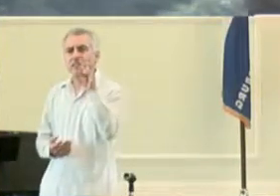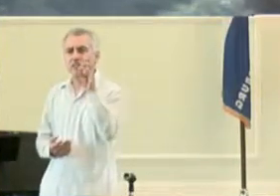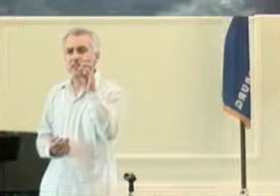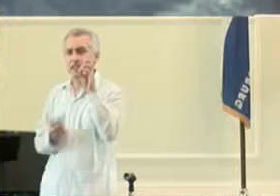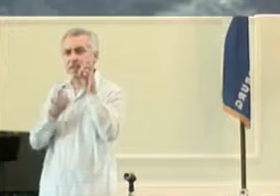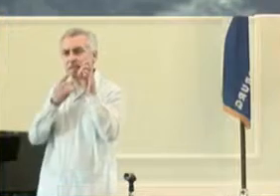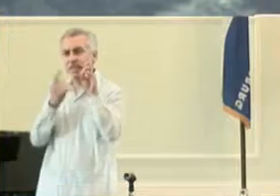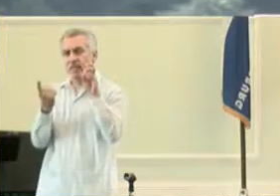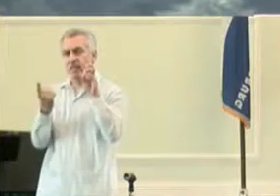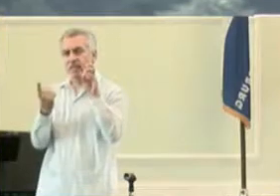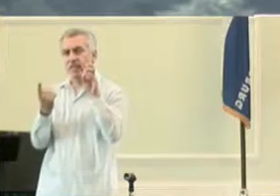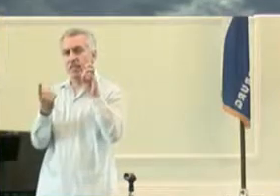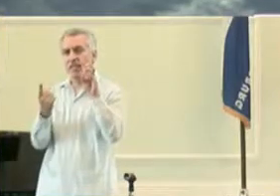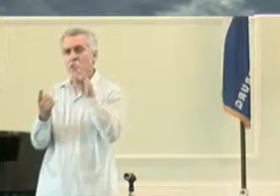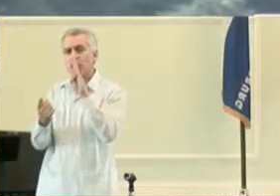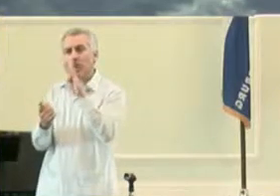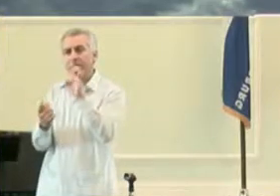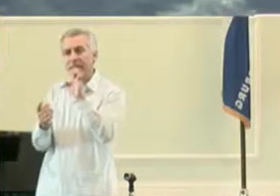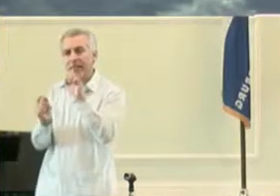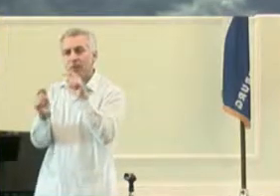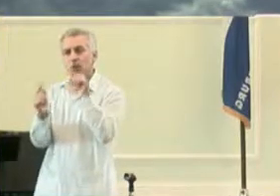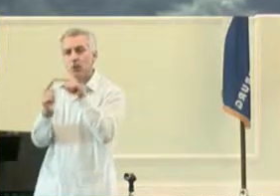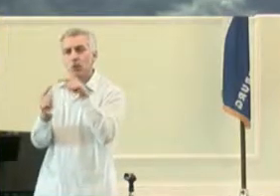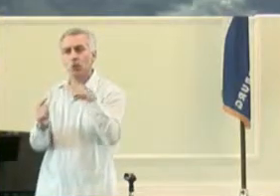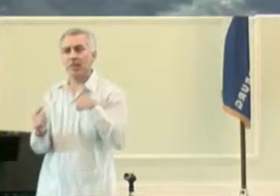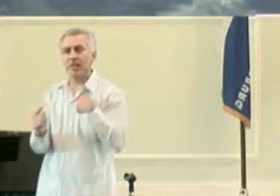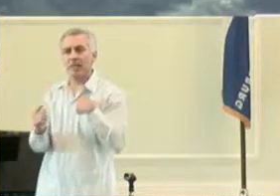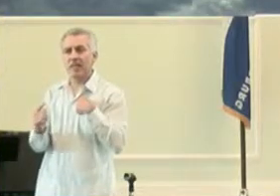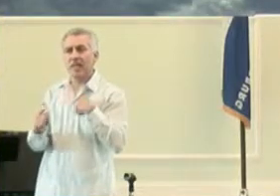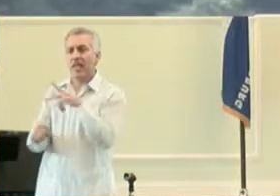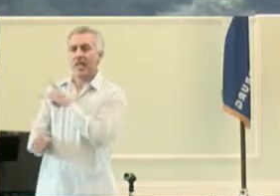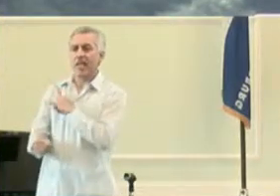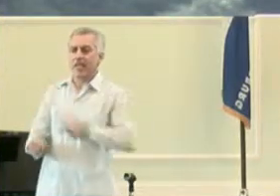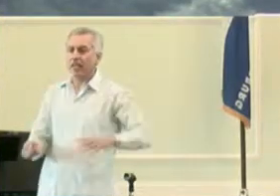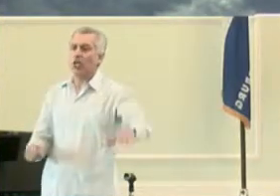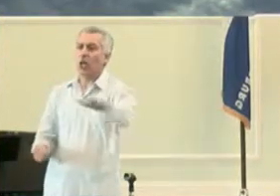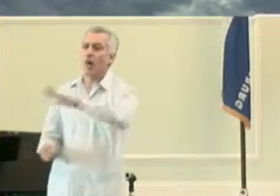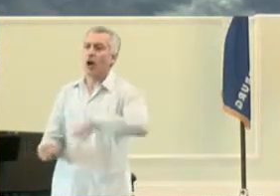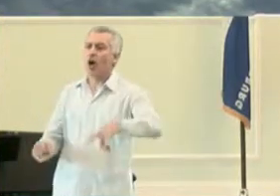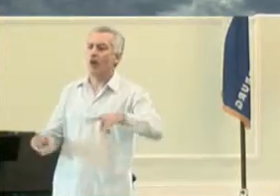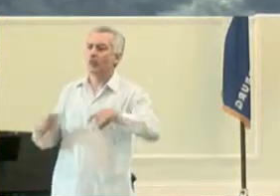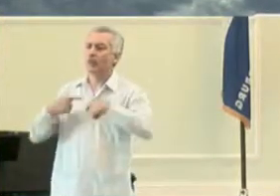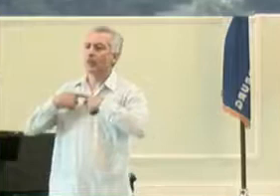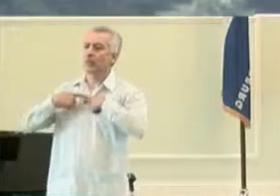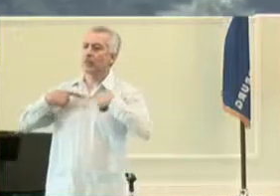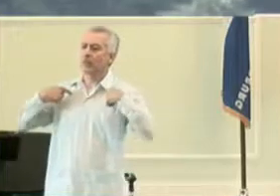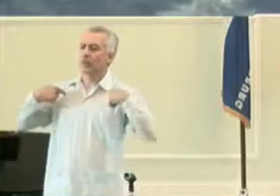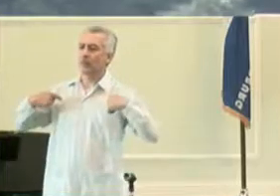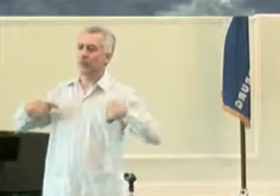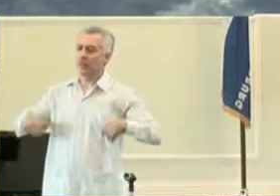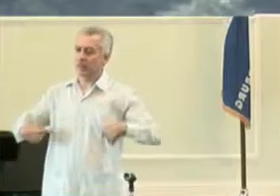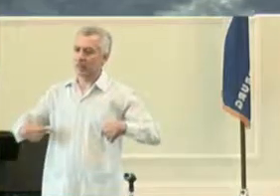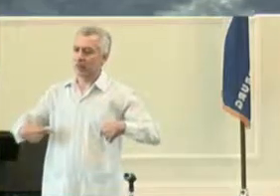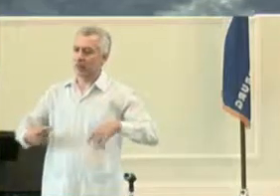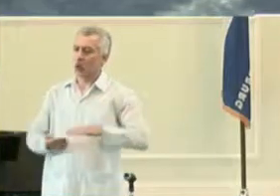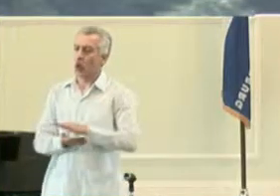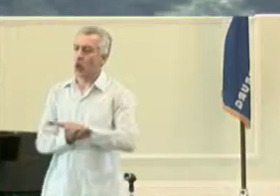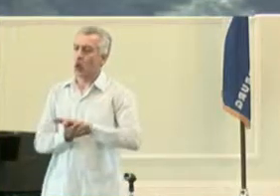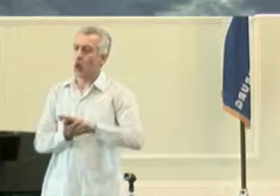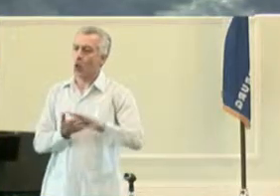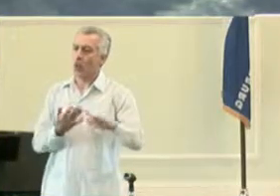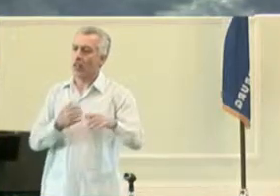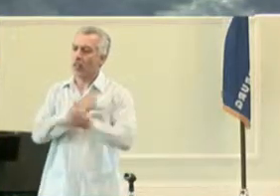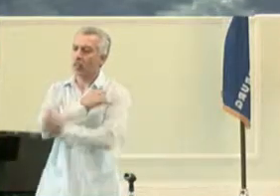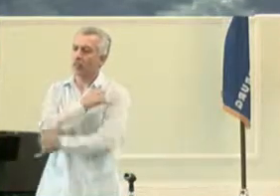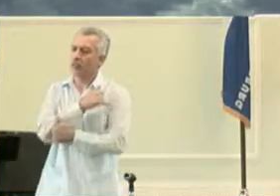and ye shall be to me a kingdom of what? Of priests and a holy nation. These are the words